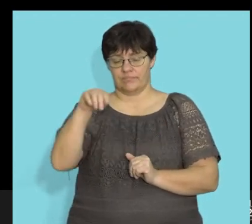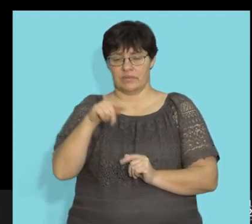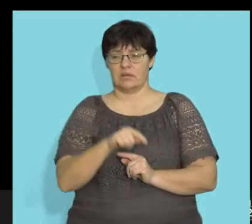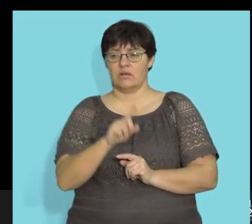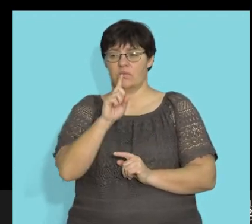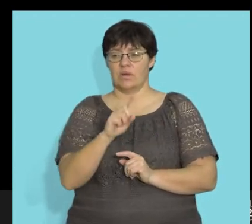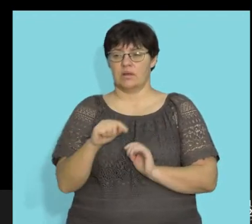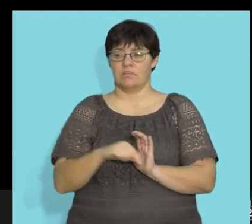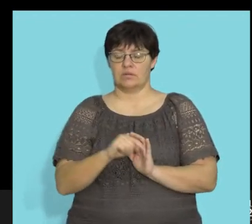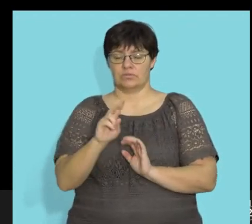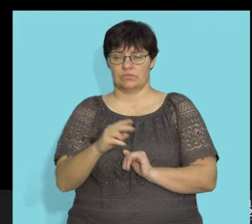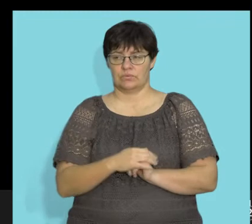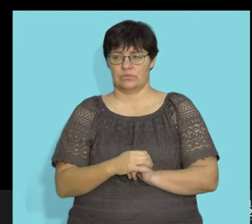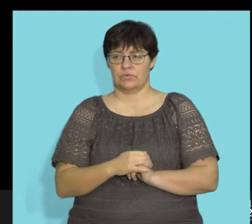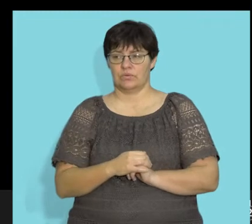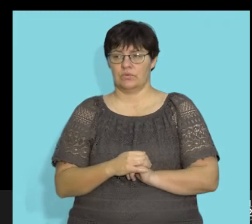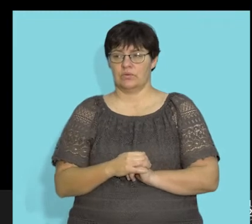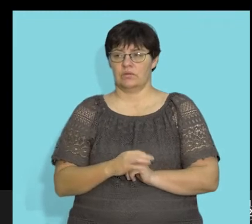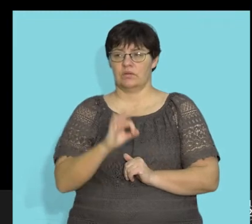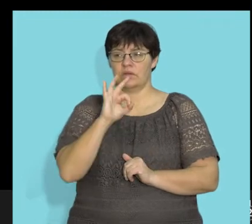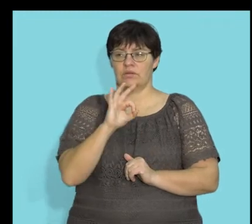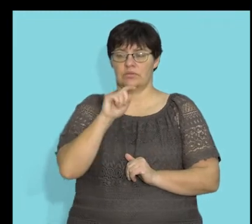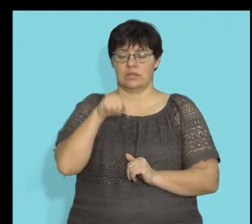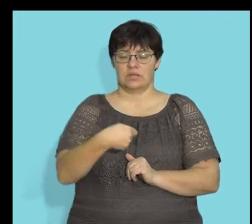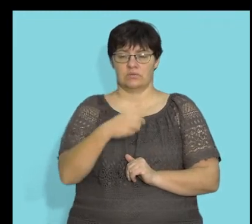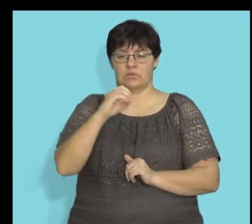1 minus 2, which is going to give me